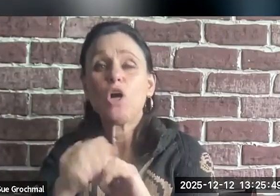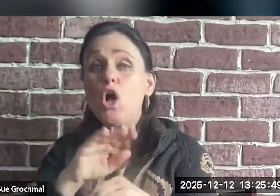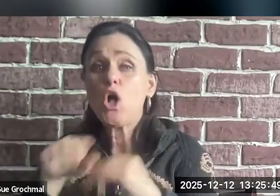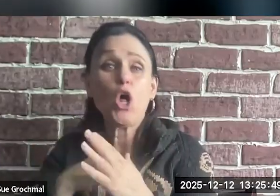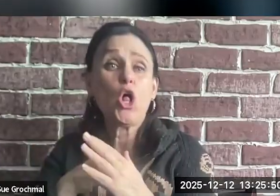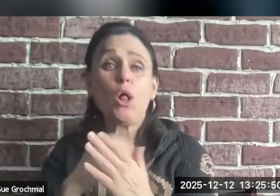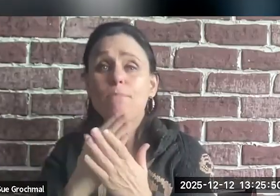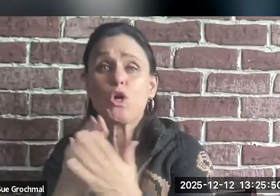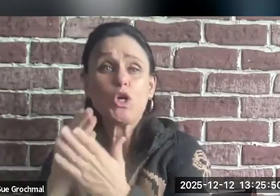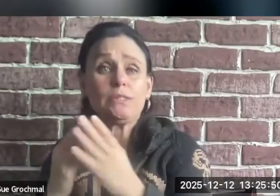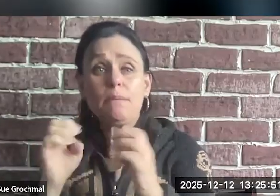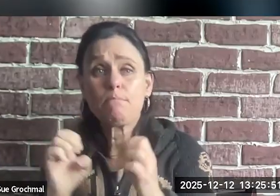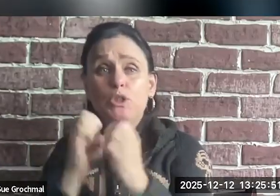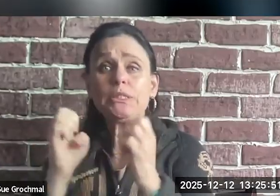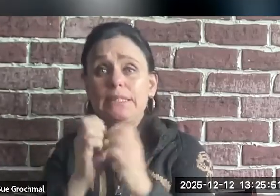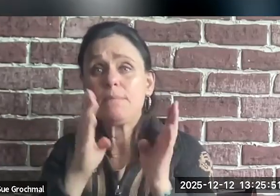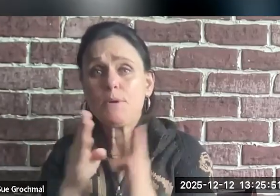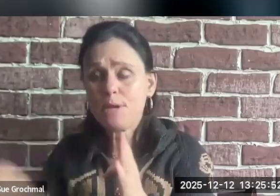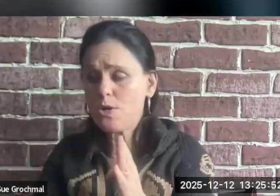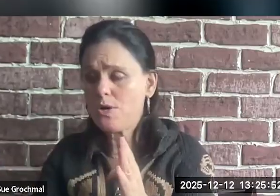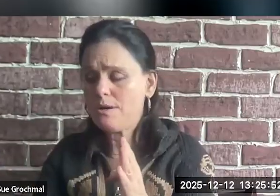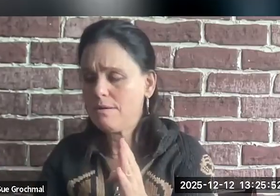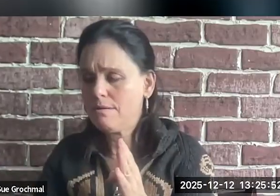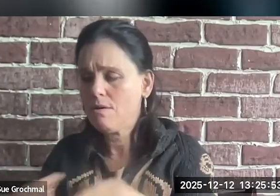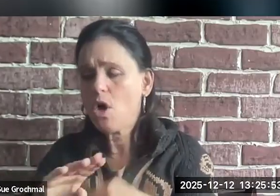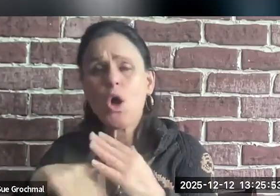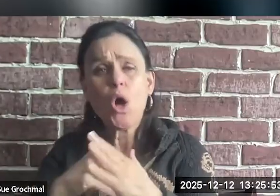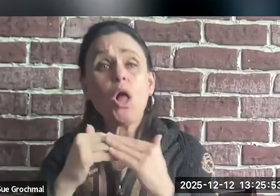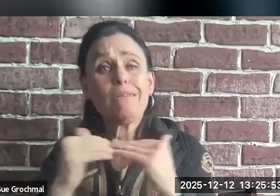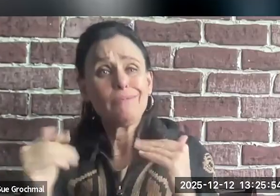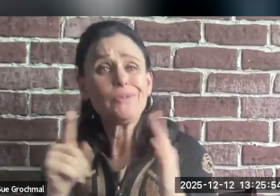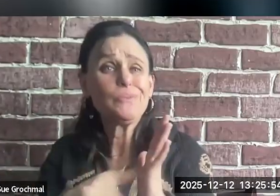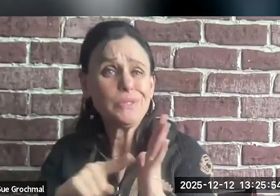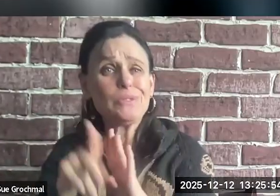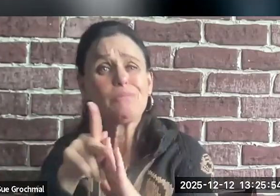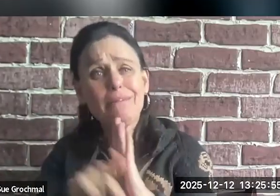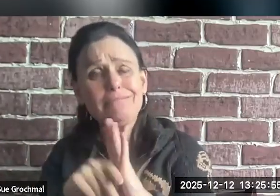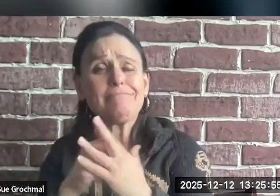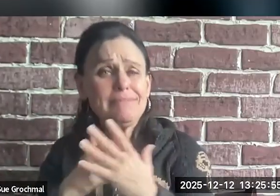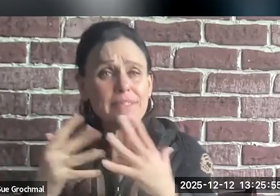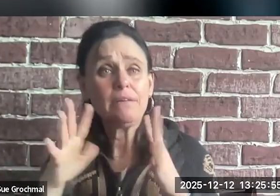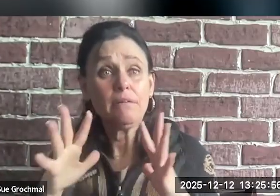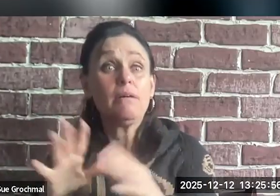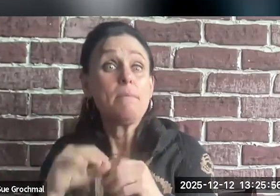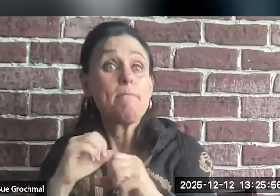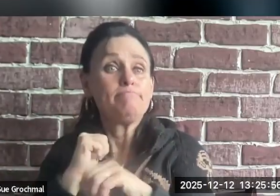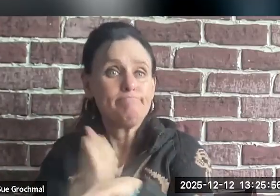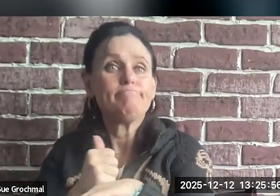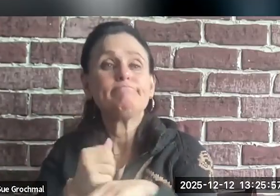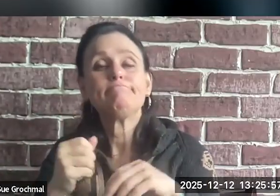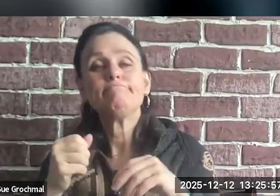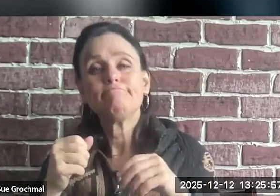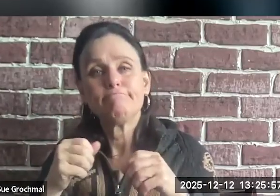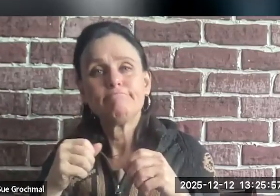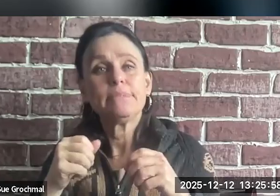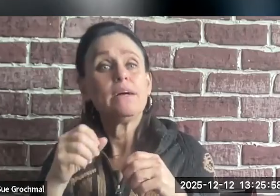aspects of emergency preparedness at all levels of research, policy, and planning. And this includes making space and opportunities for